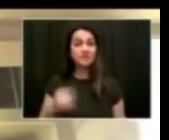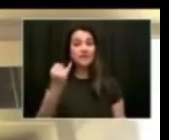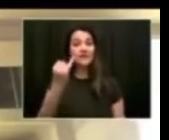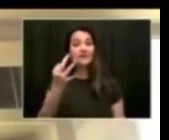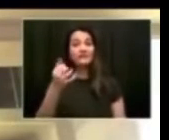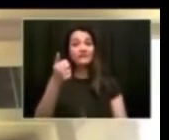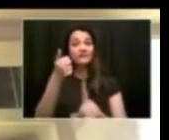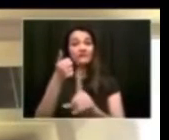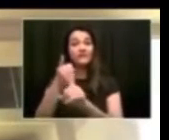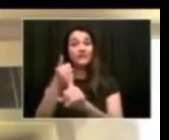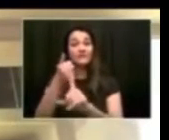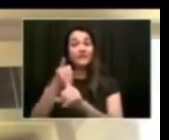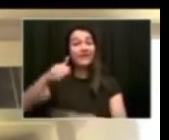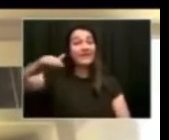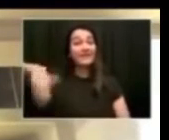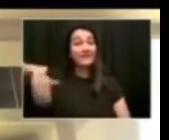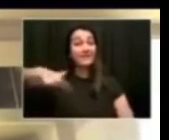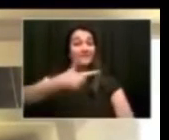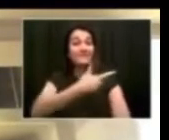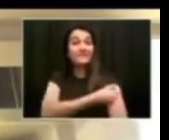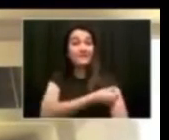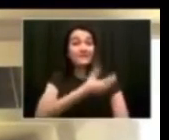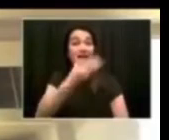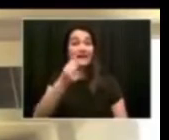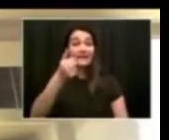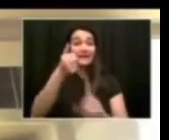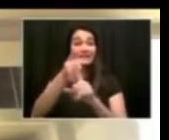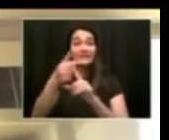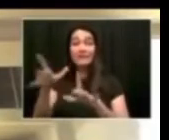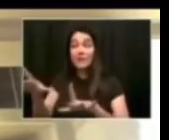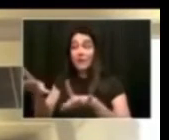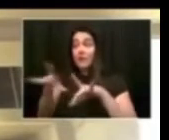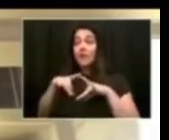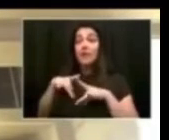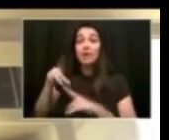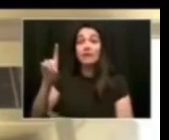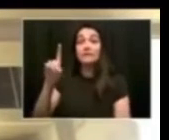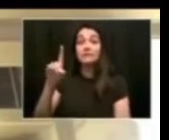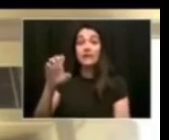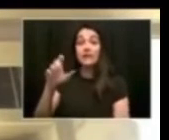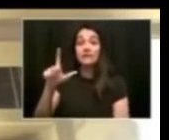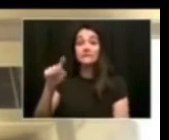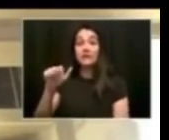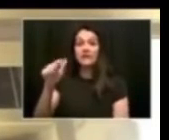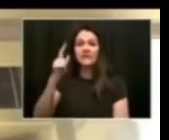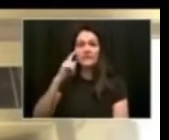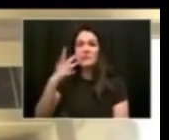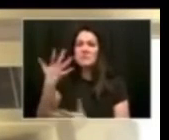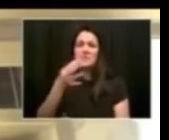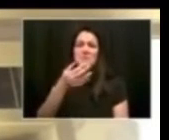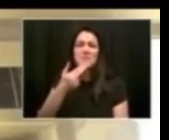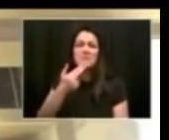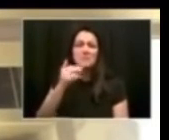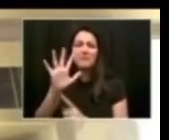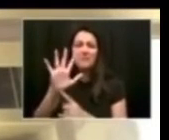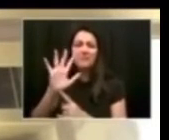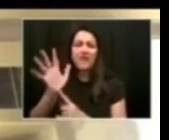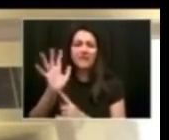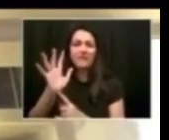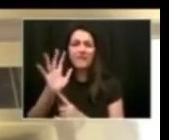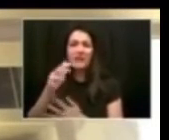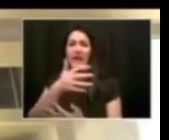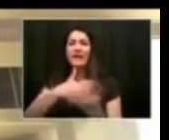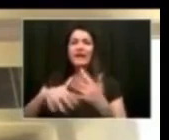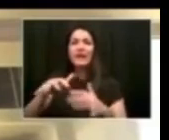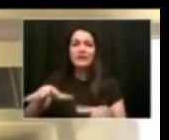and performances for workers and customers. De Blasio saying, quote, just show it. He's talking about